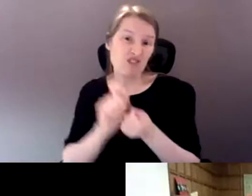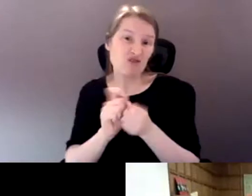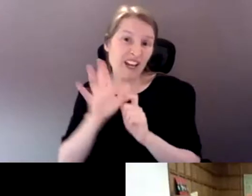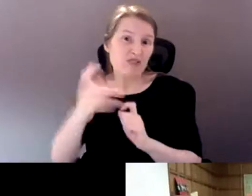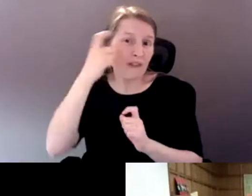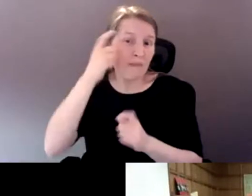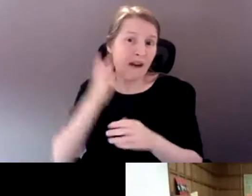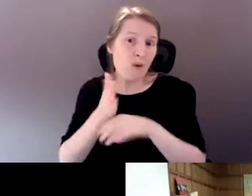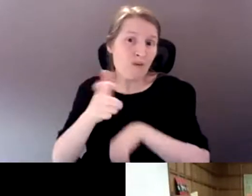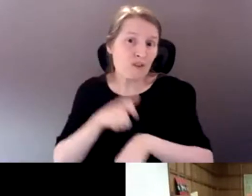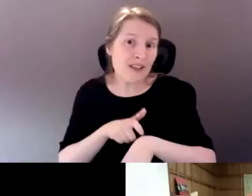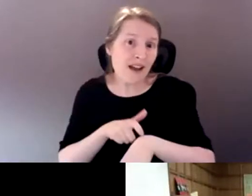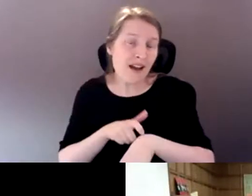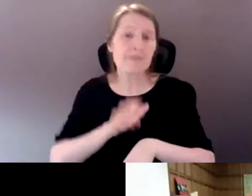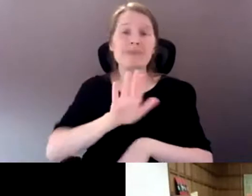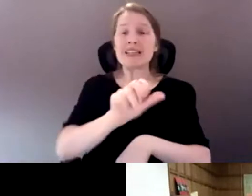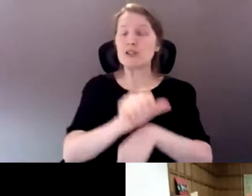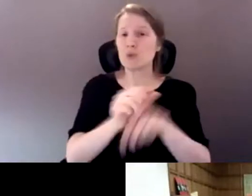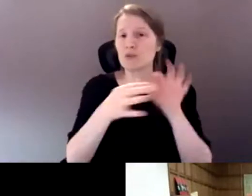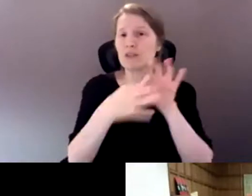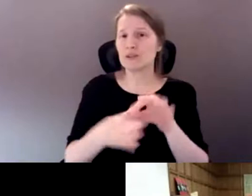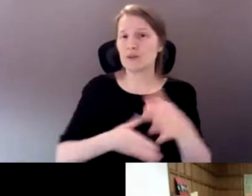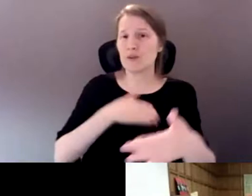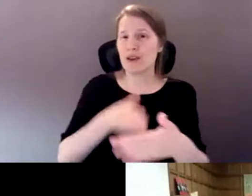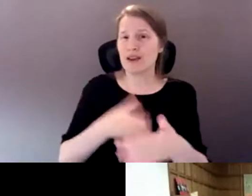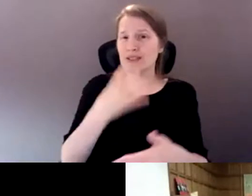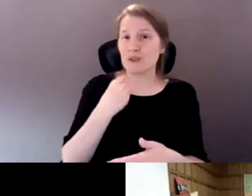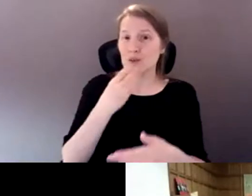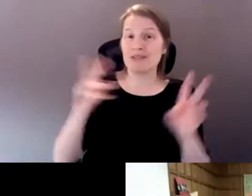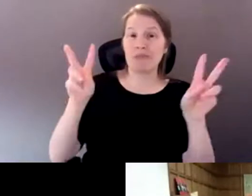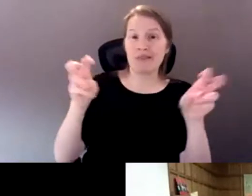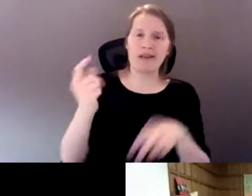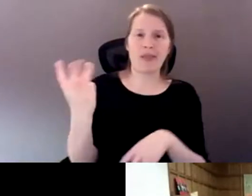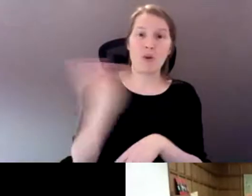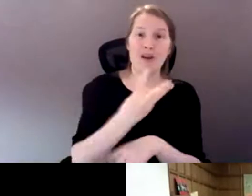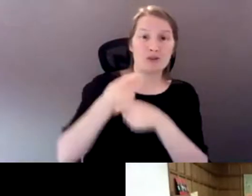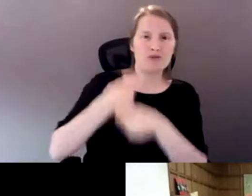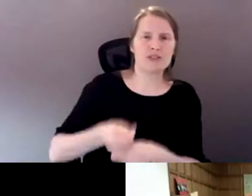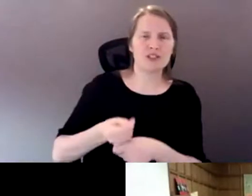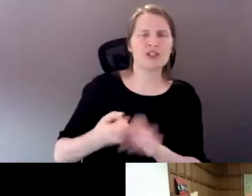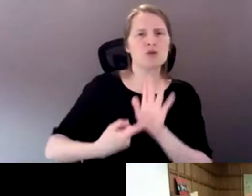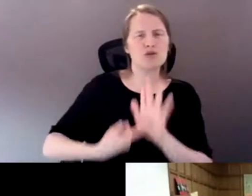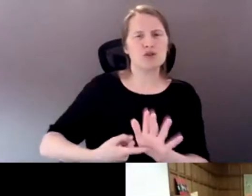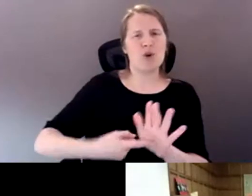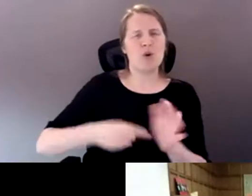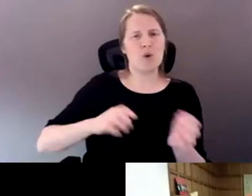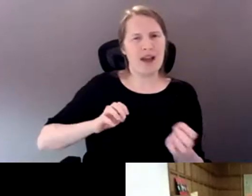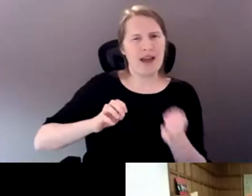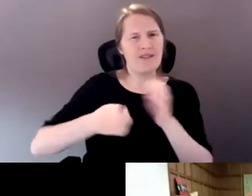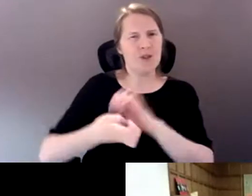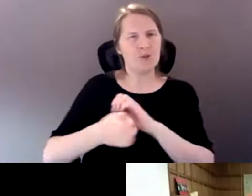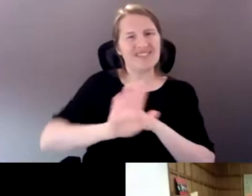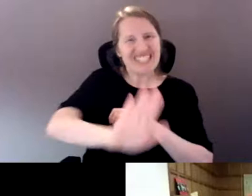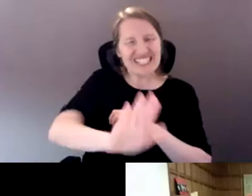And Professor Nirenberg's work in anti-Judaism, the Western tradition, demonstrated an evolution in his